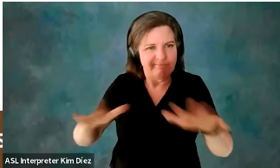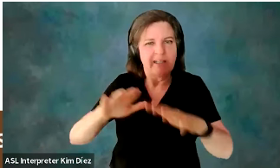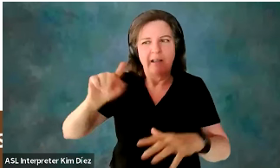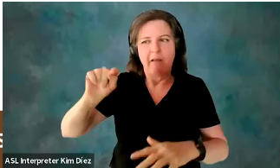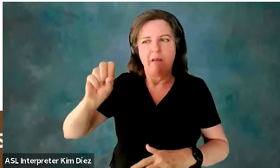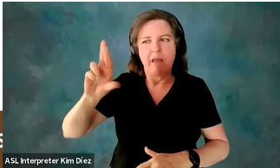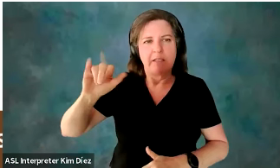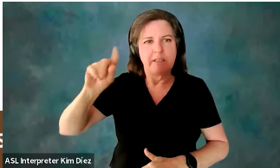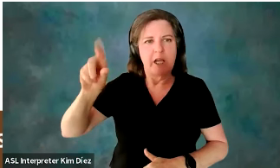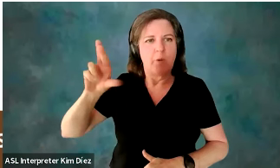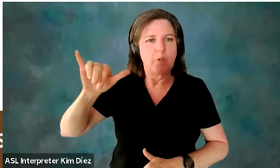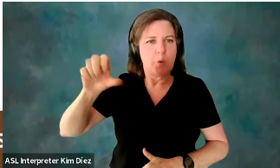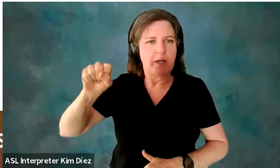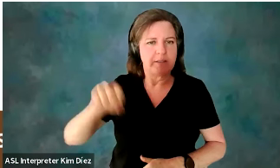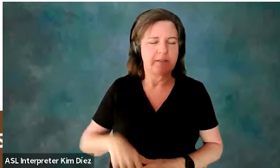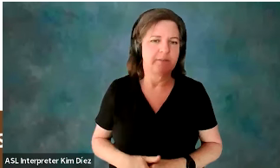states and territories